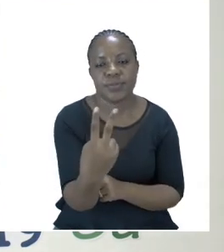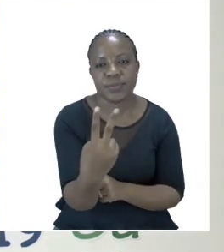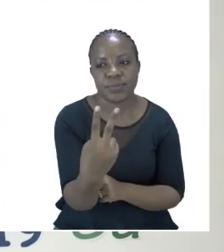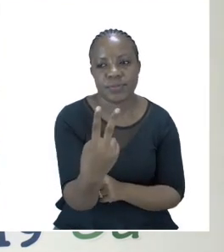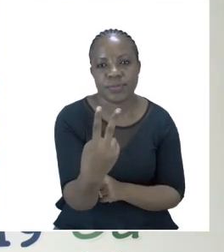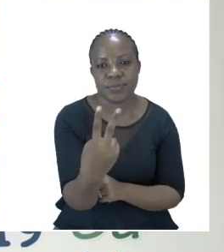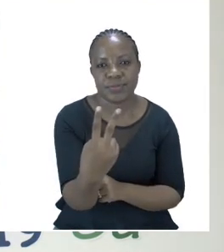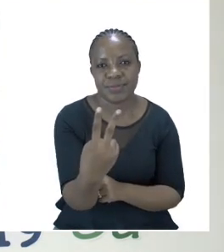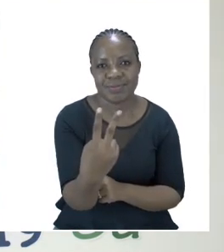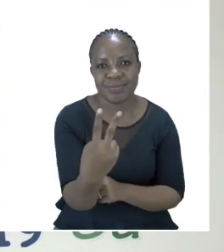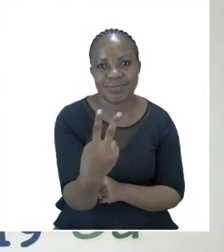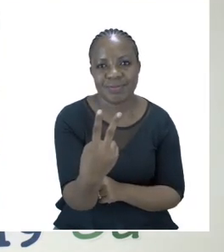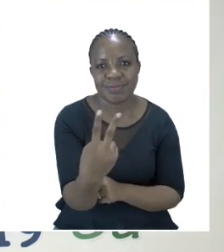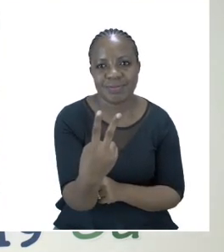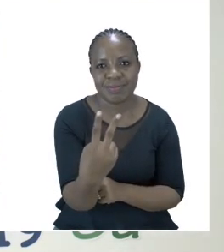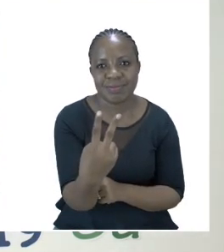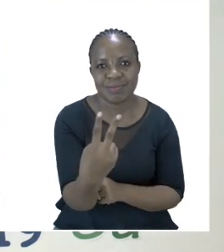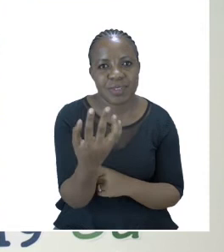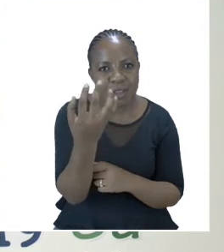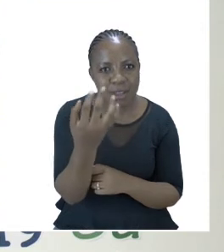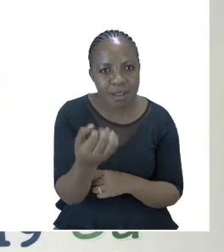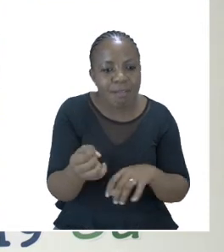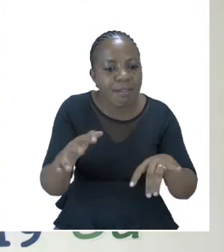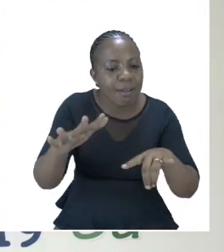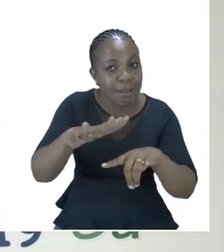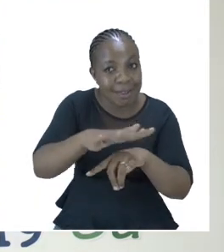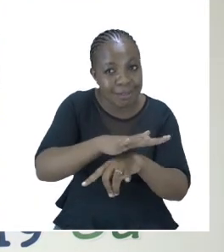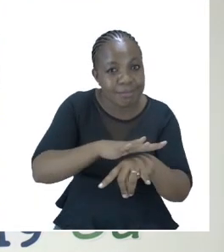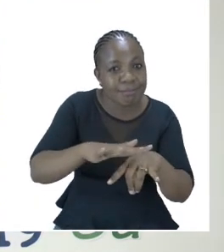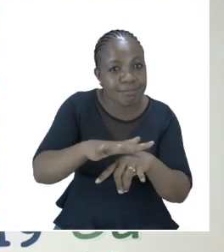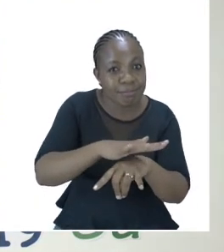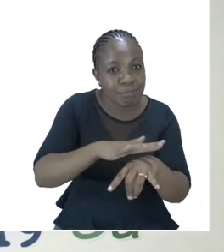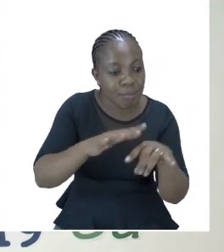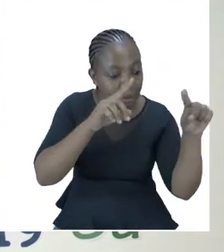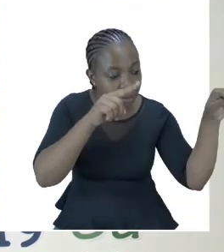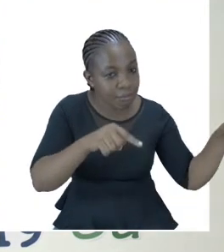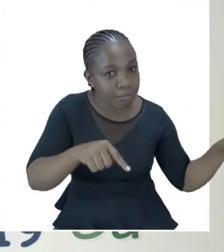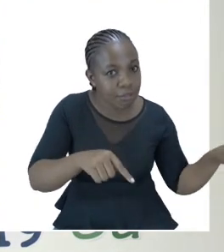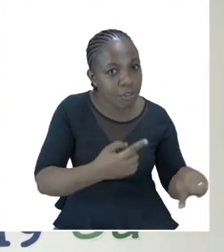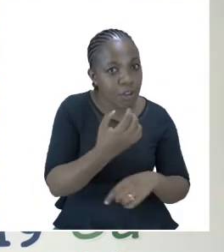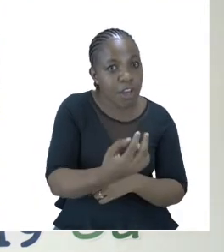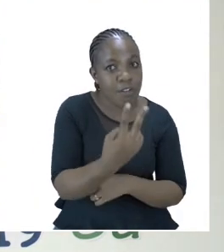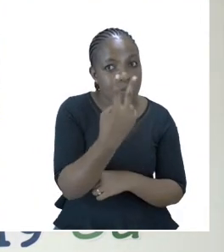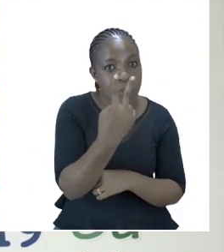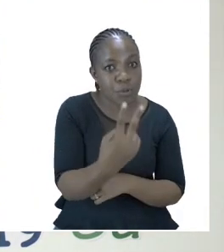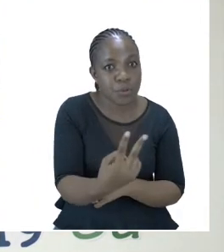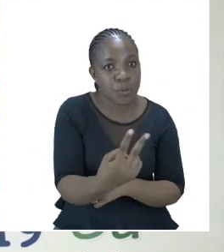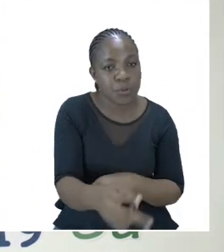And I also have some animals. On this side, you can see we have